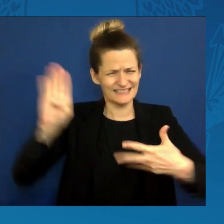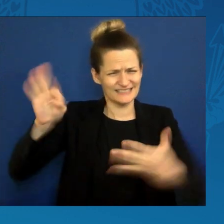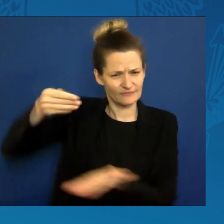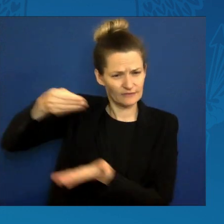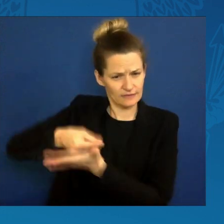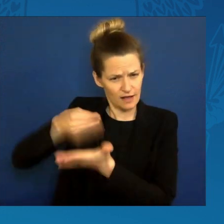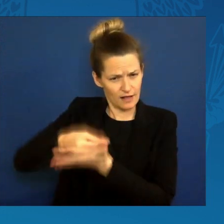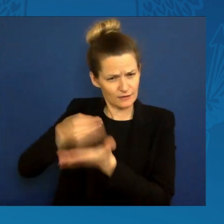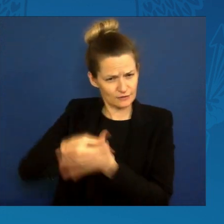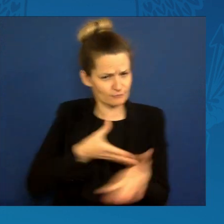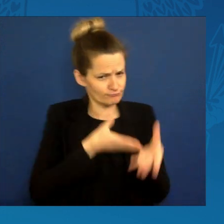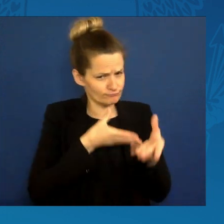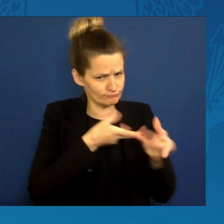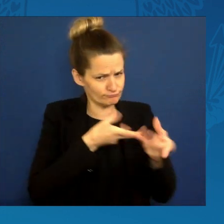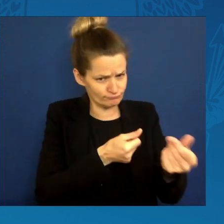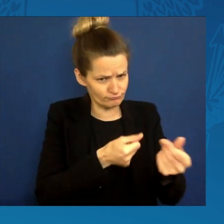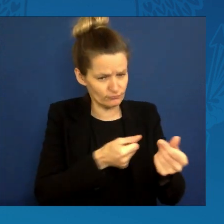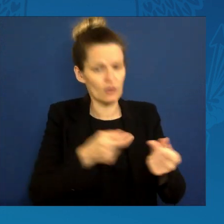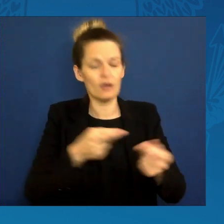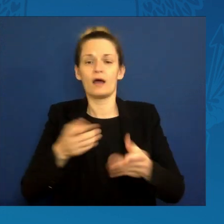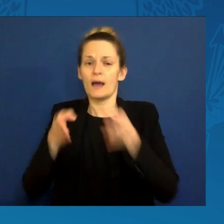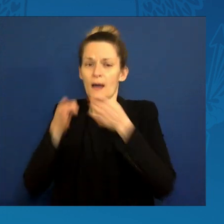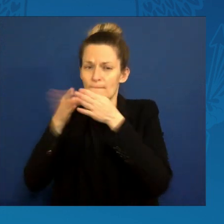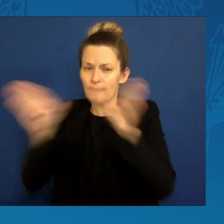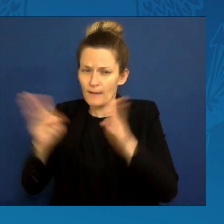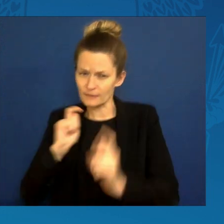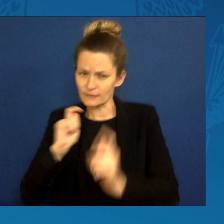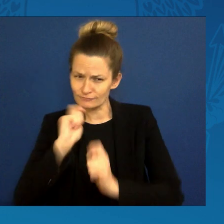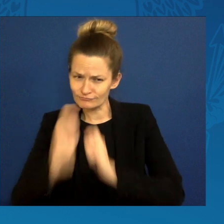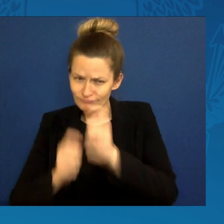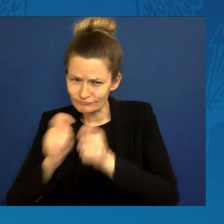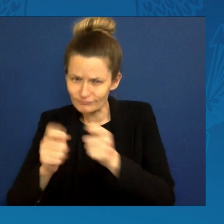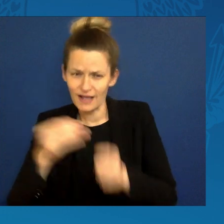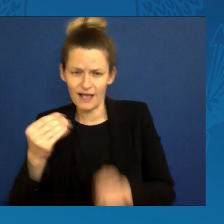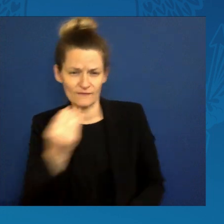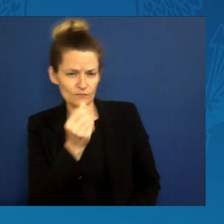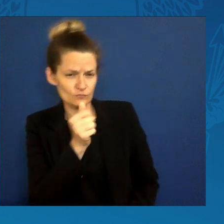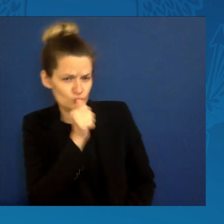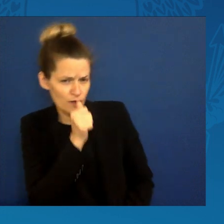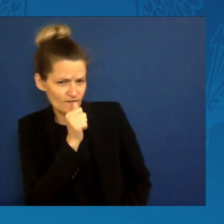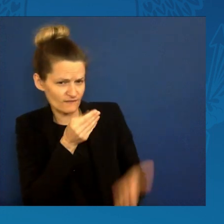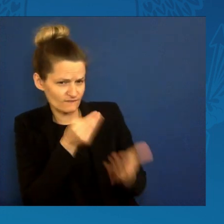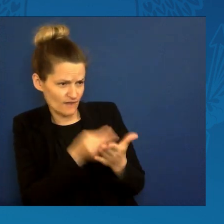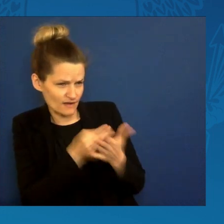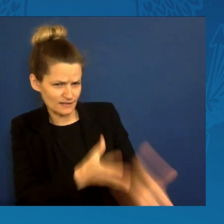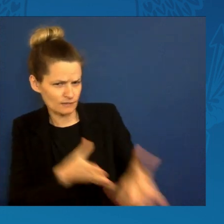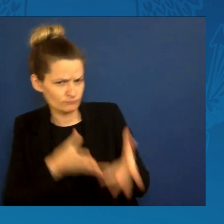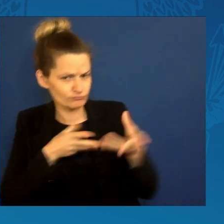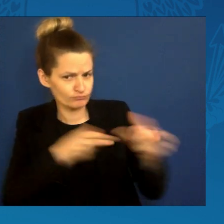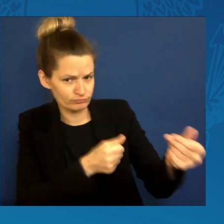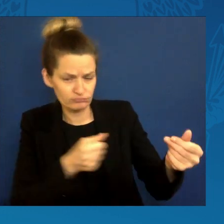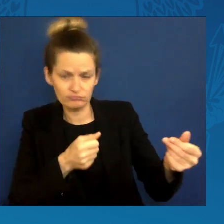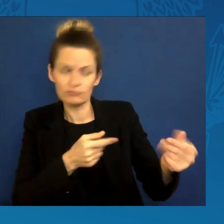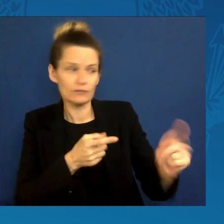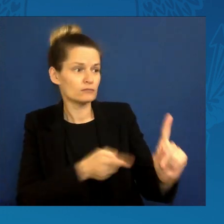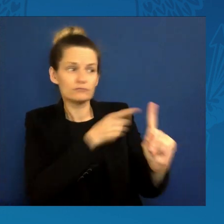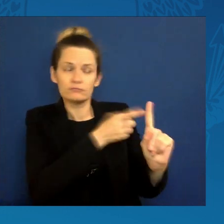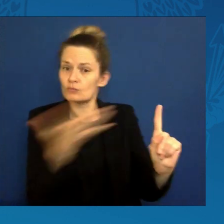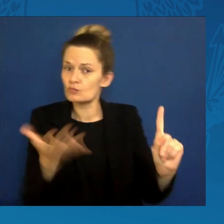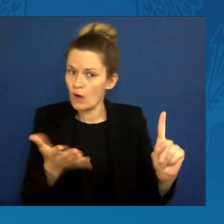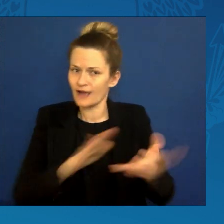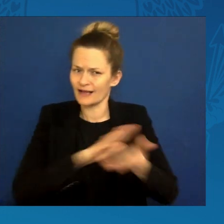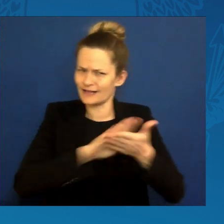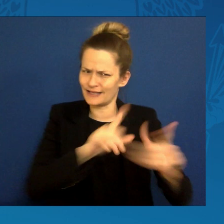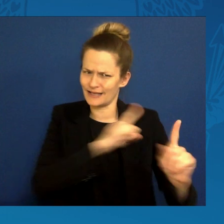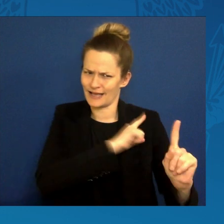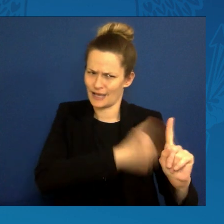private financing directed at clean energy and climate-smart infrastructure. Second,